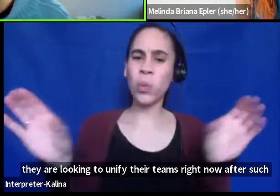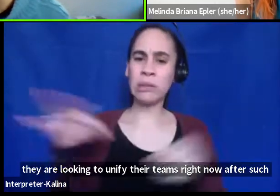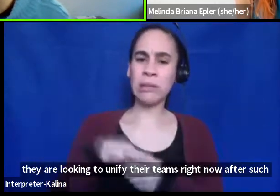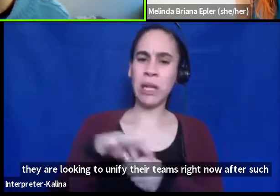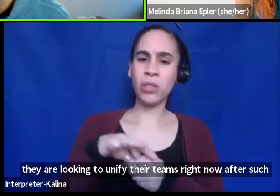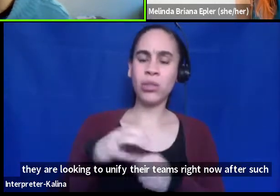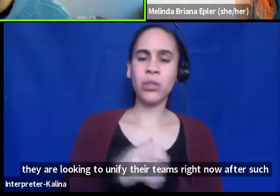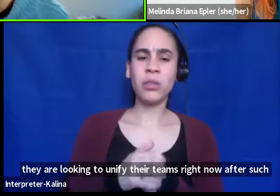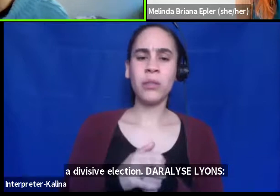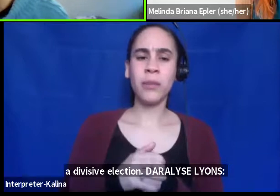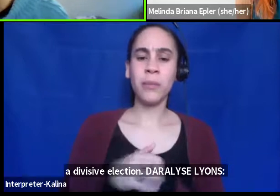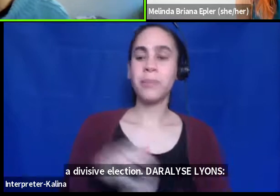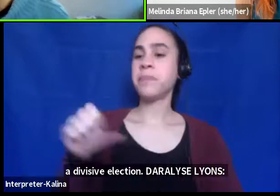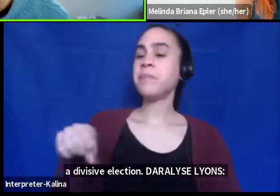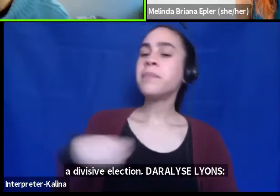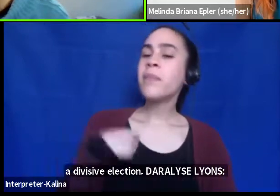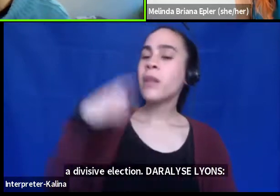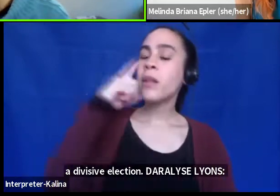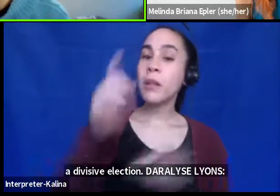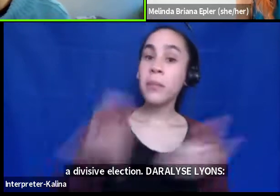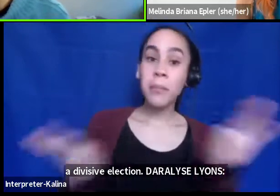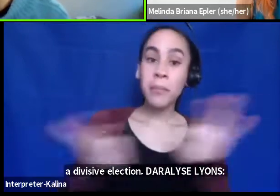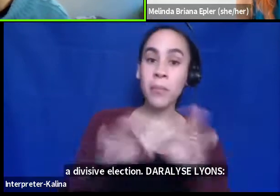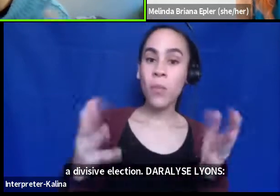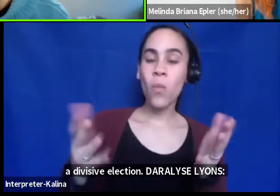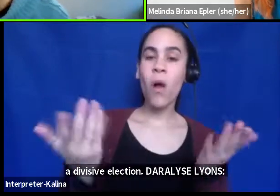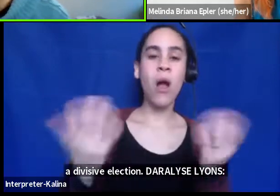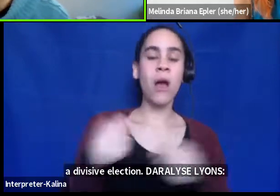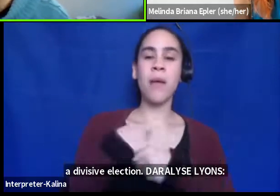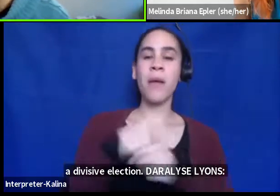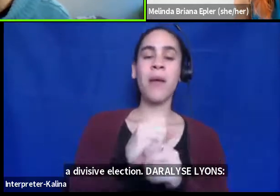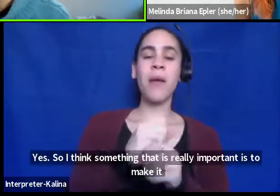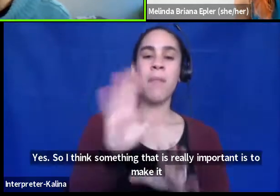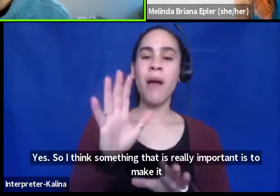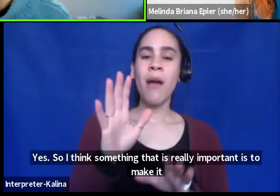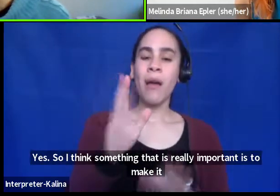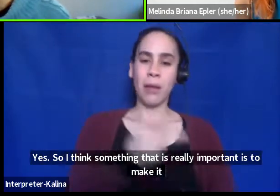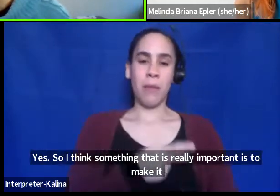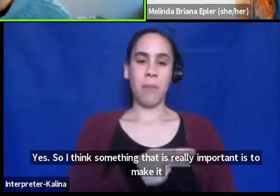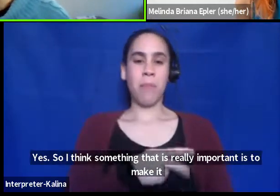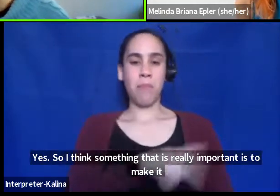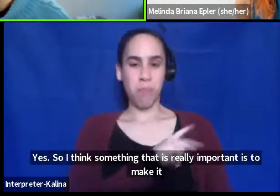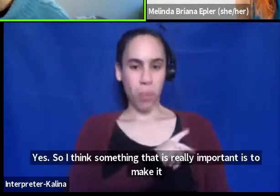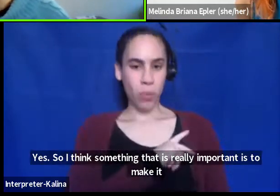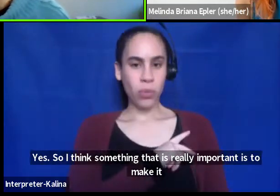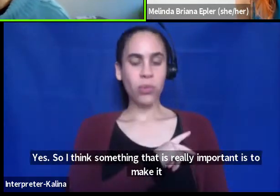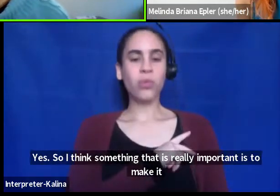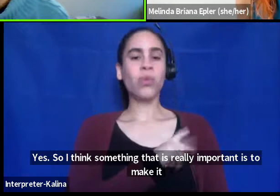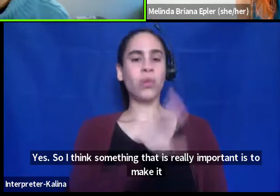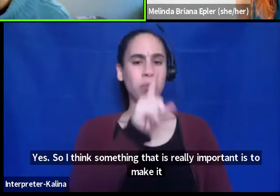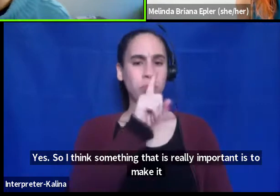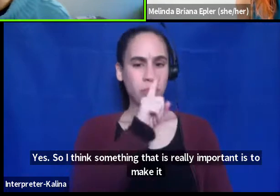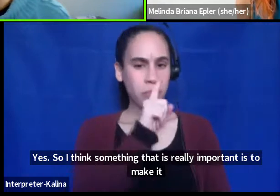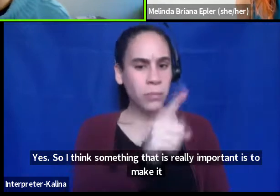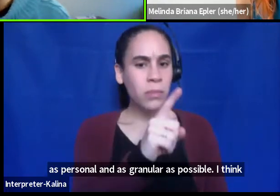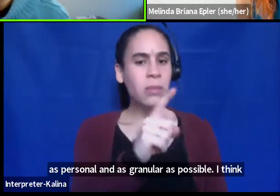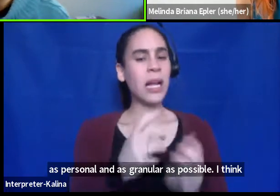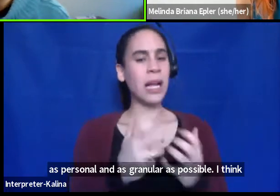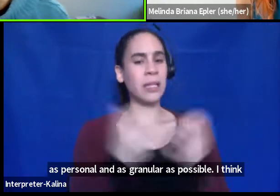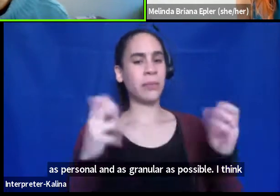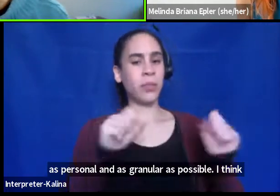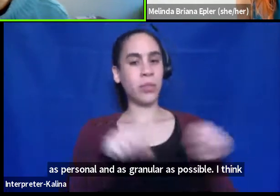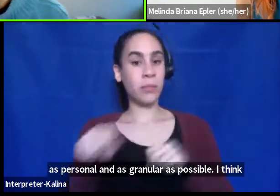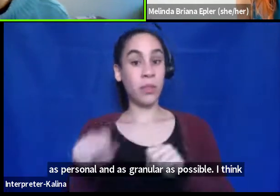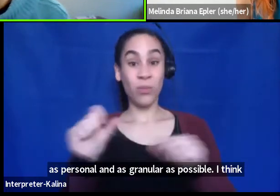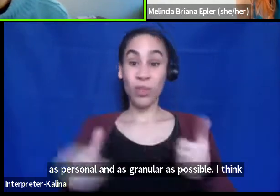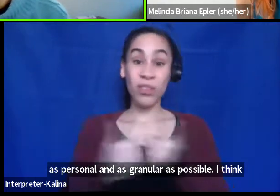is really important is to make it as personal and as granular as possible. I think one of the things that is really challenging is that often